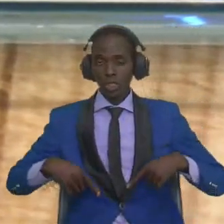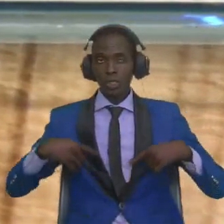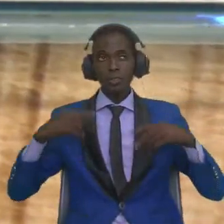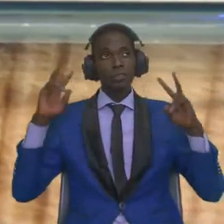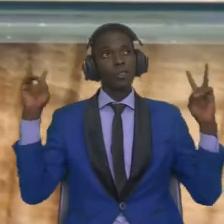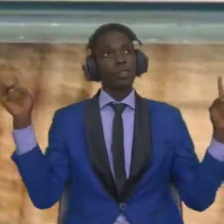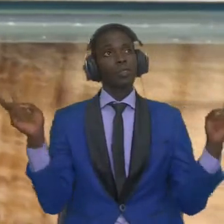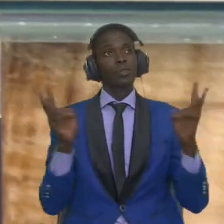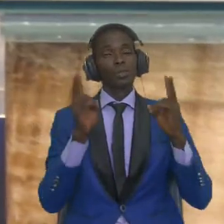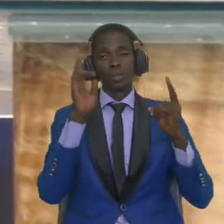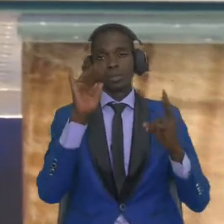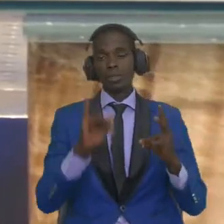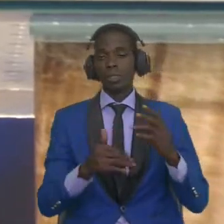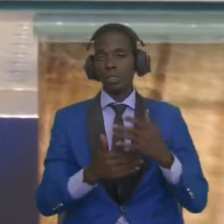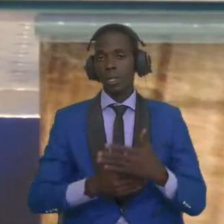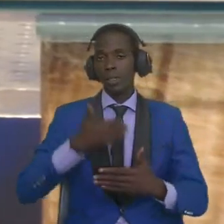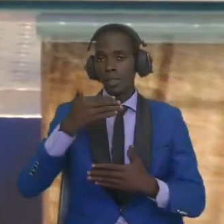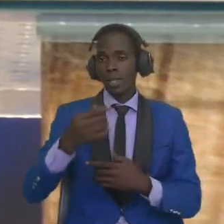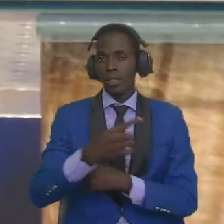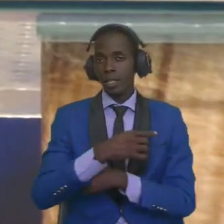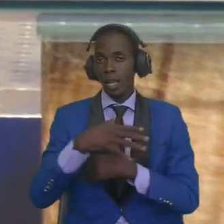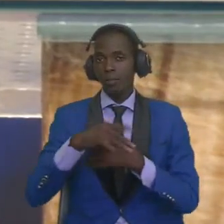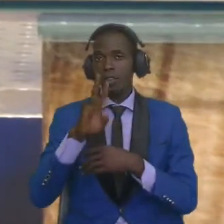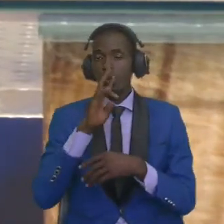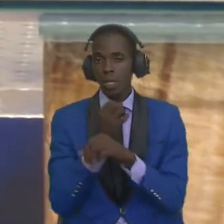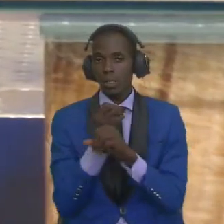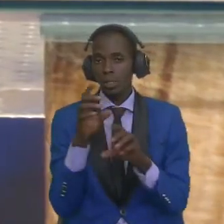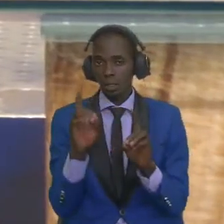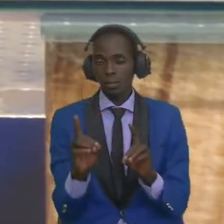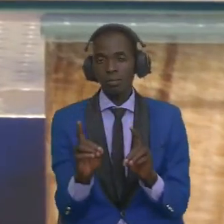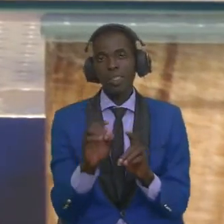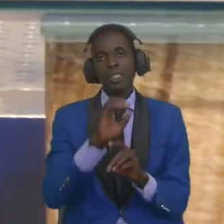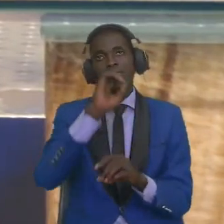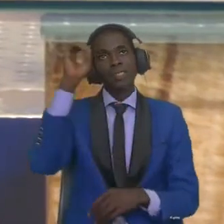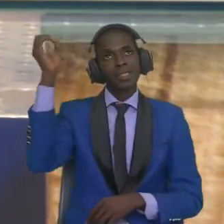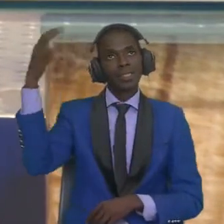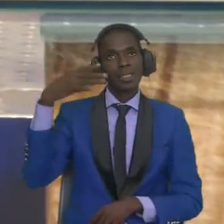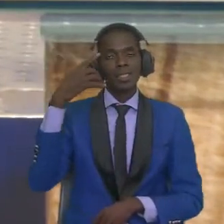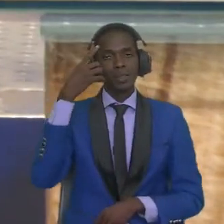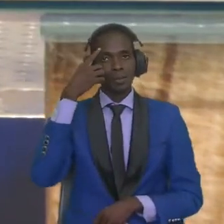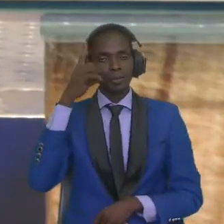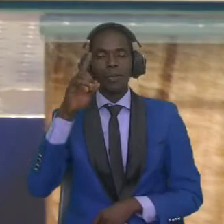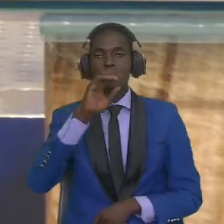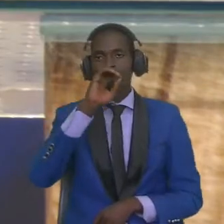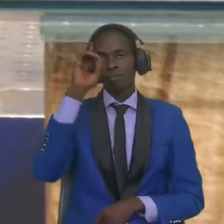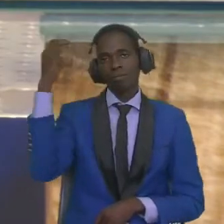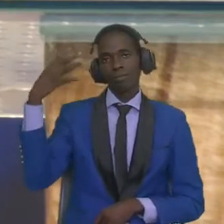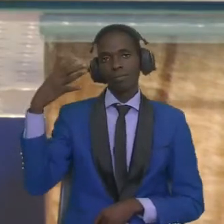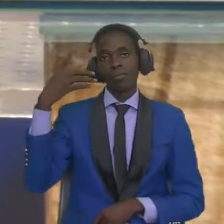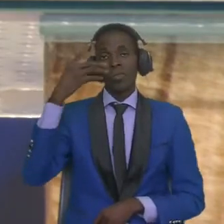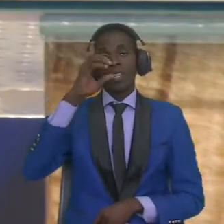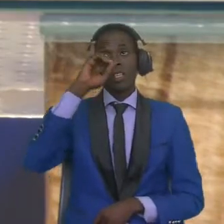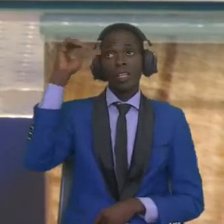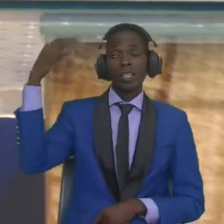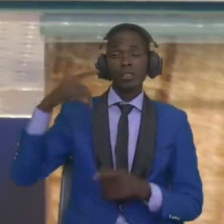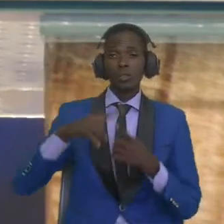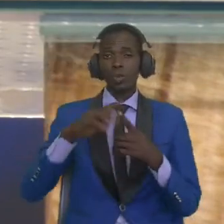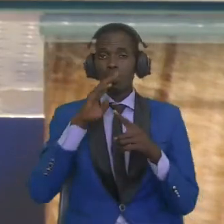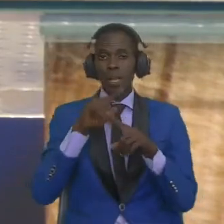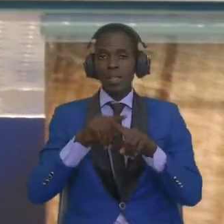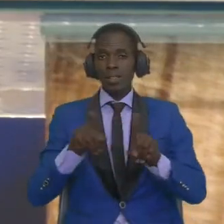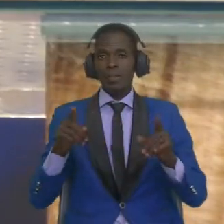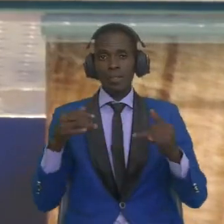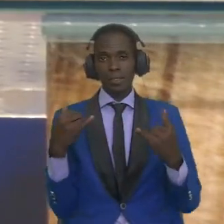day after you are saved, grace for grace. The grace to be different now, and for